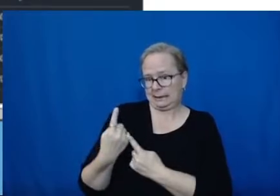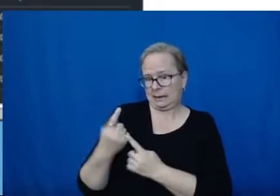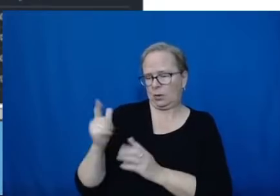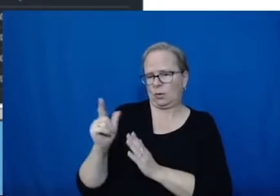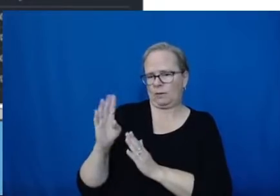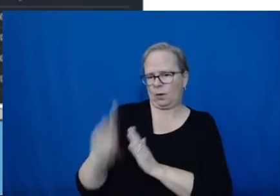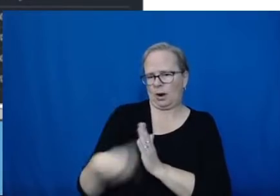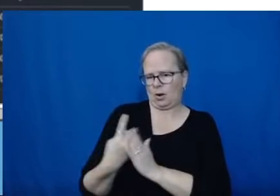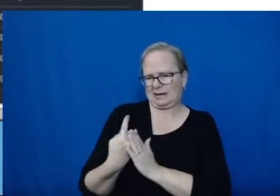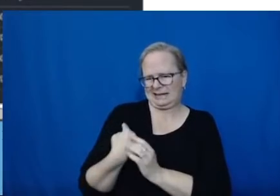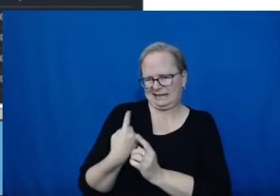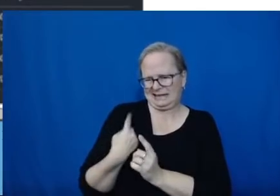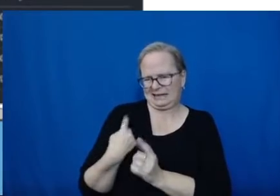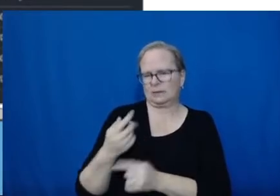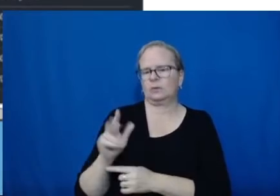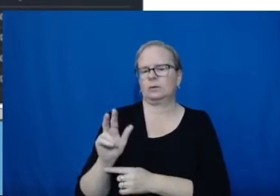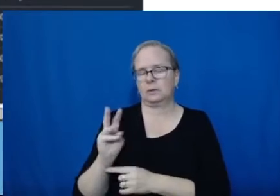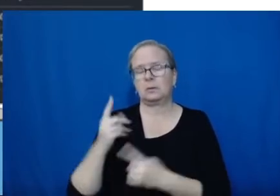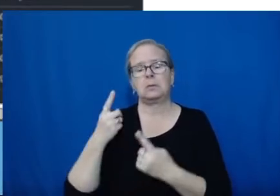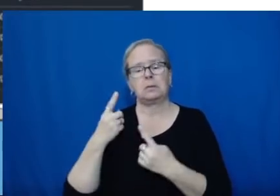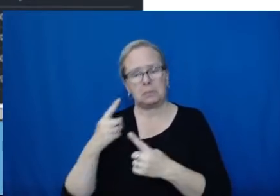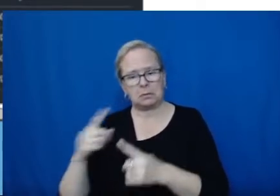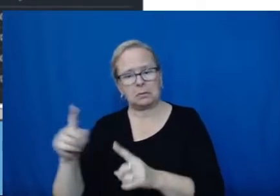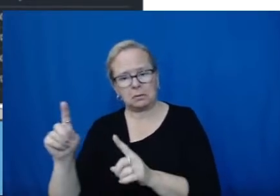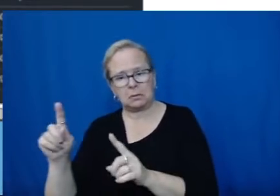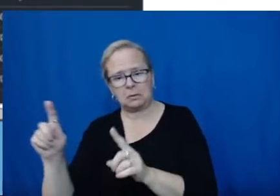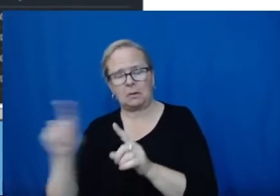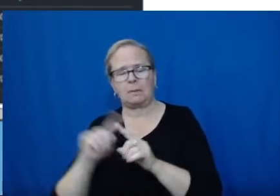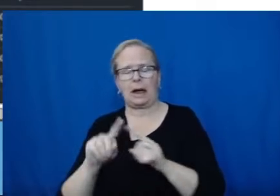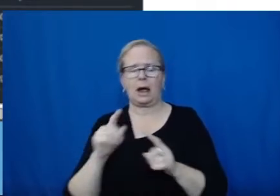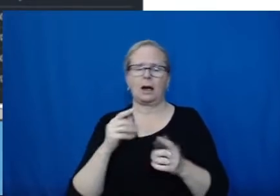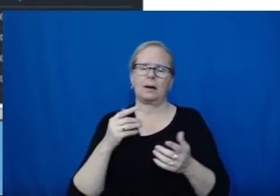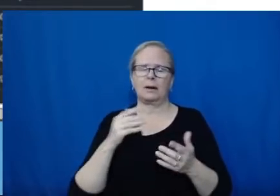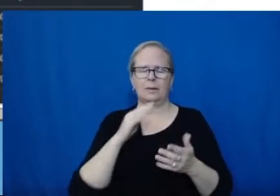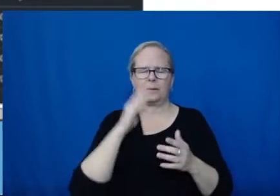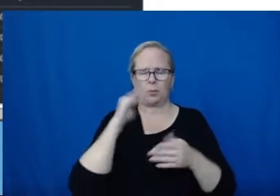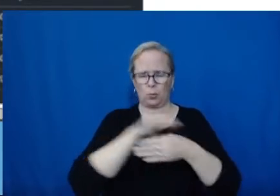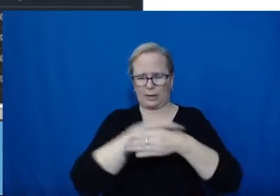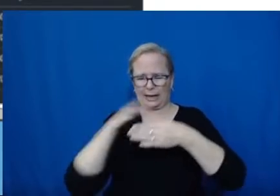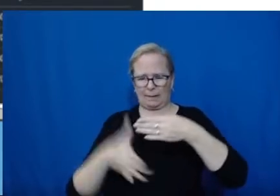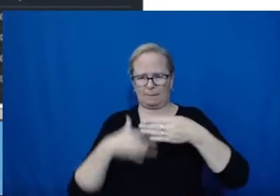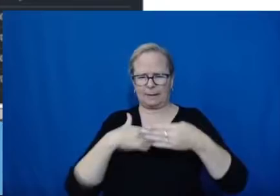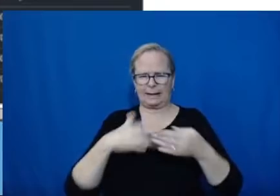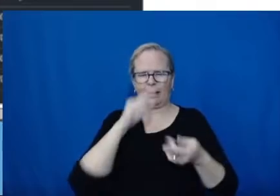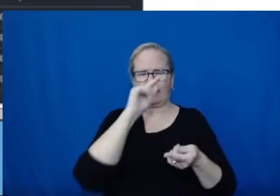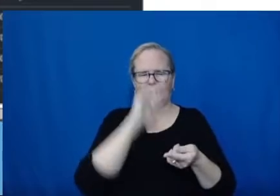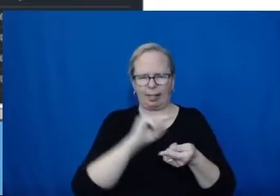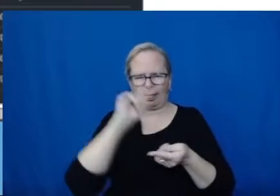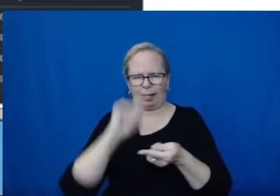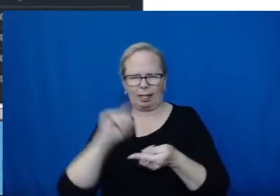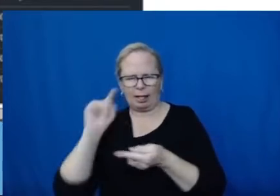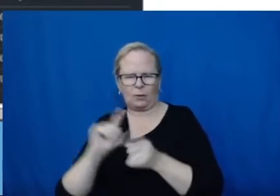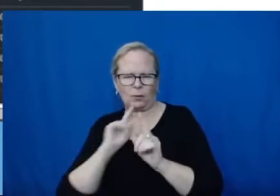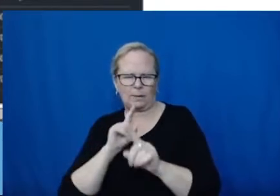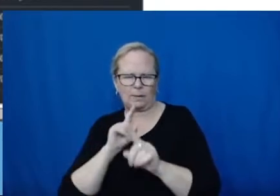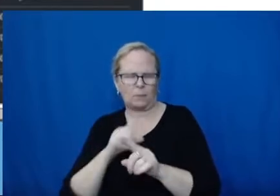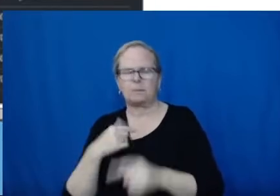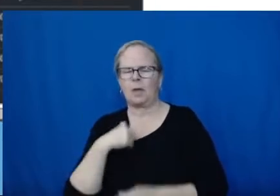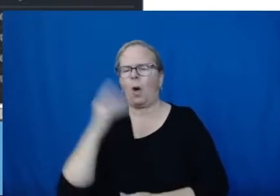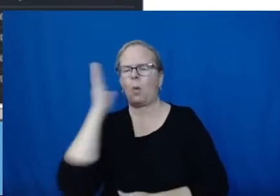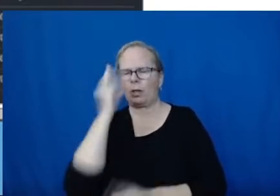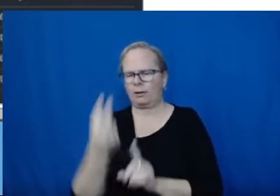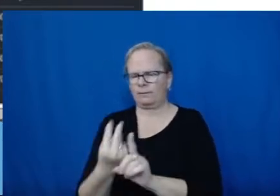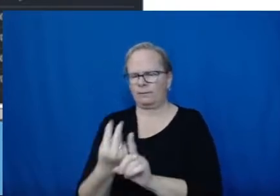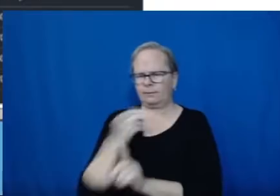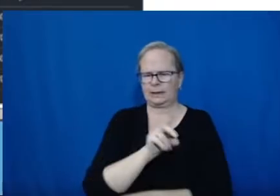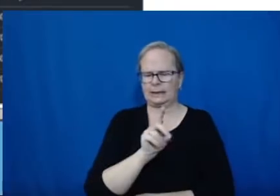period. That's not unusual. Weekends tend to have lower reporting. And as you probably are aware, and you can look in the dates on the side there,